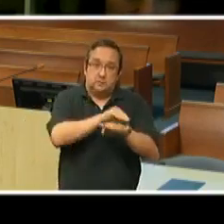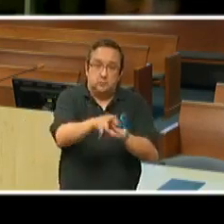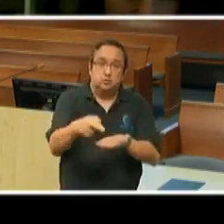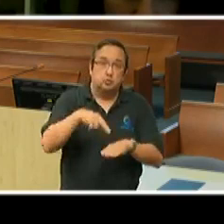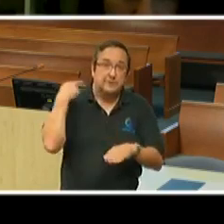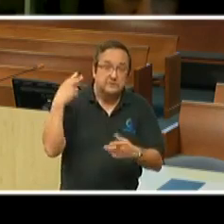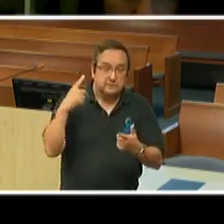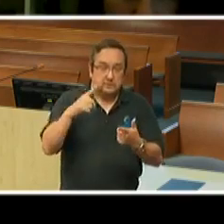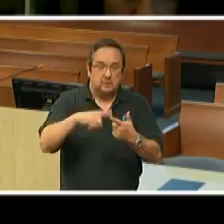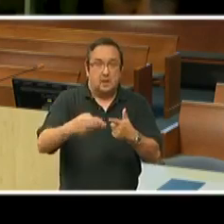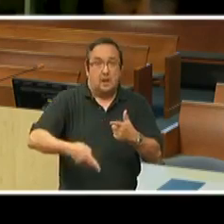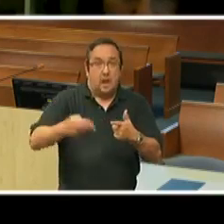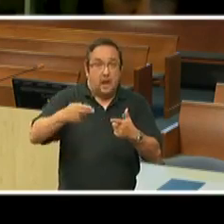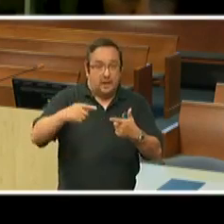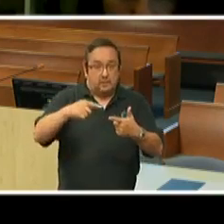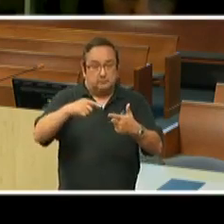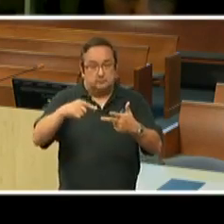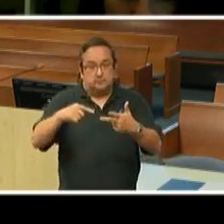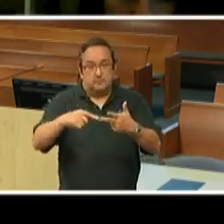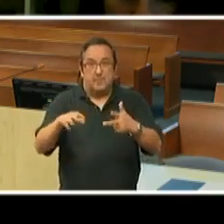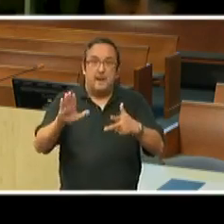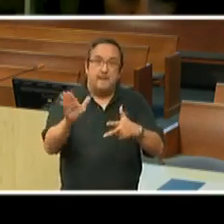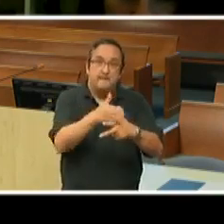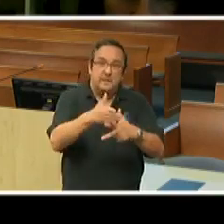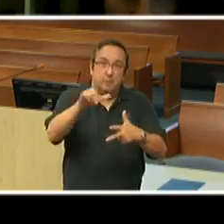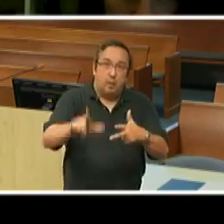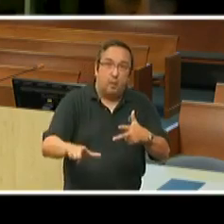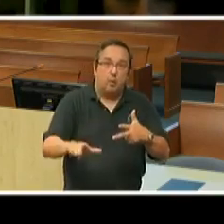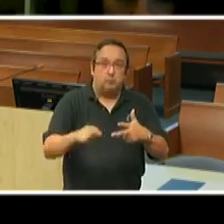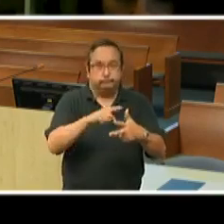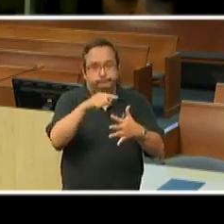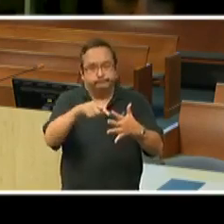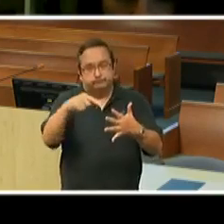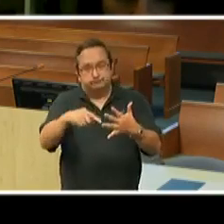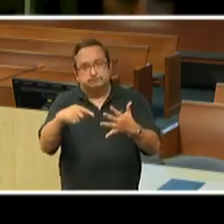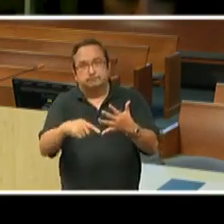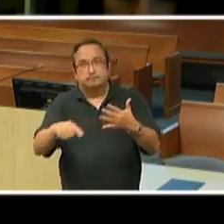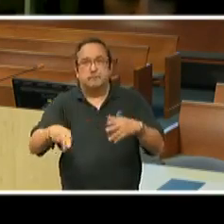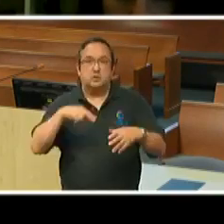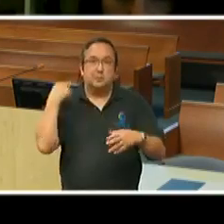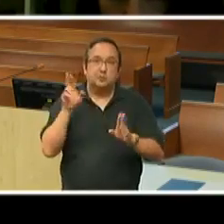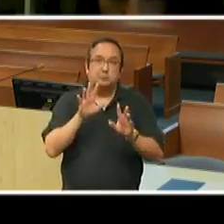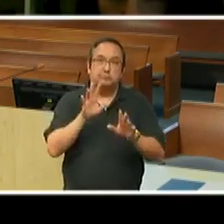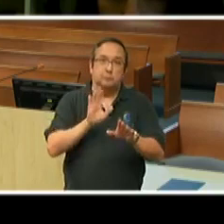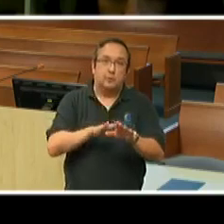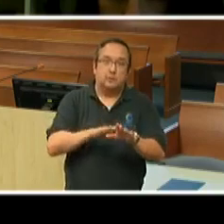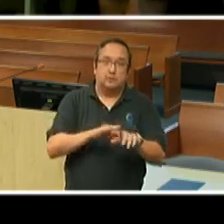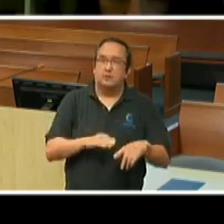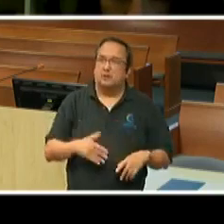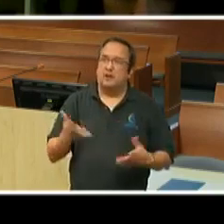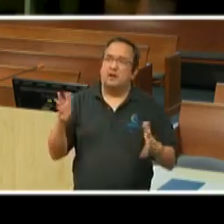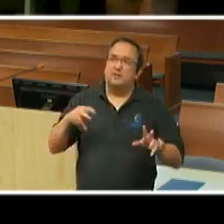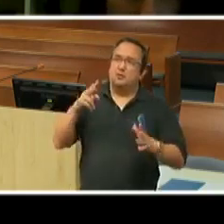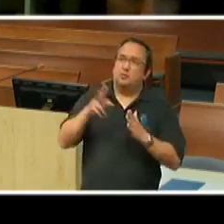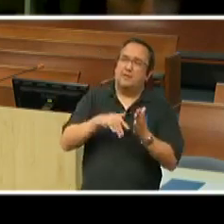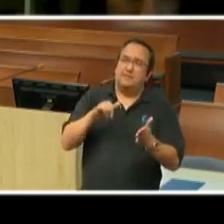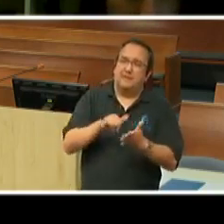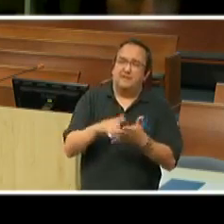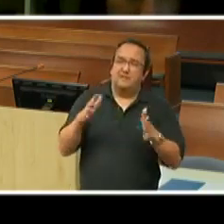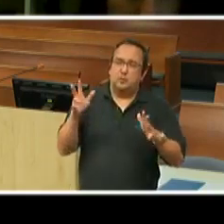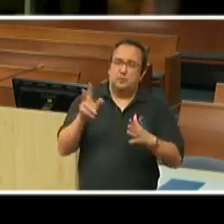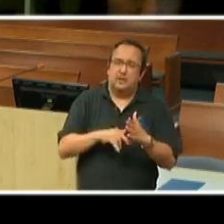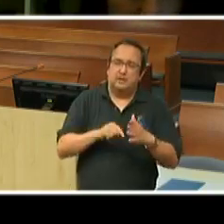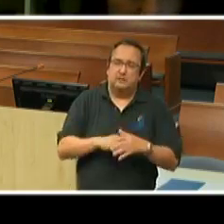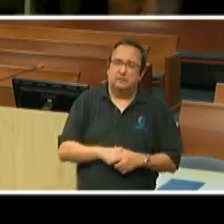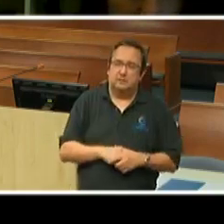high exposure risk, medium and lower exposure risk. So I've read that document, Hutch. I'm familiar with that document.